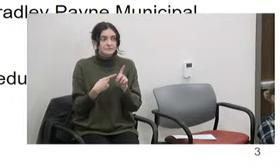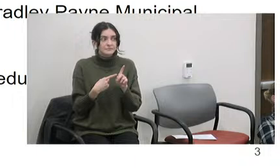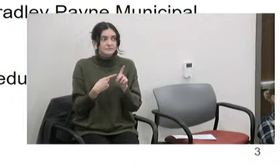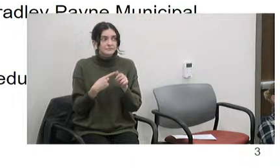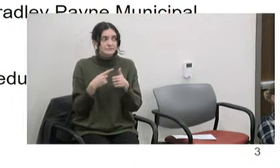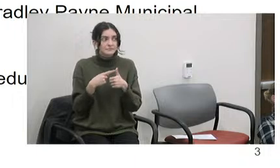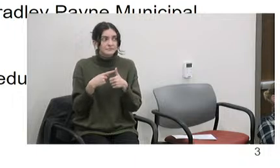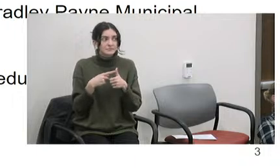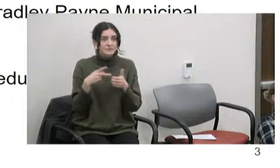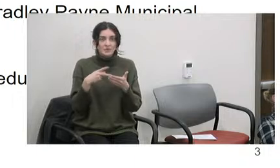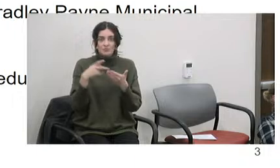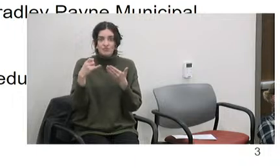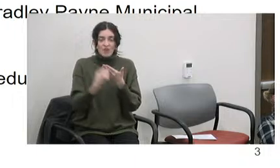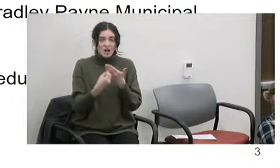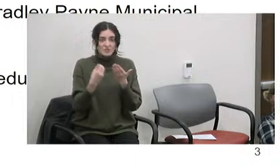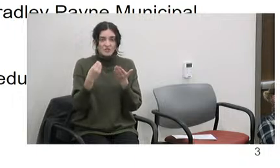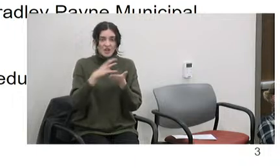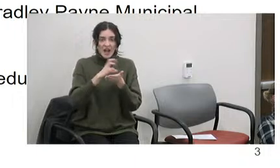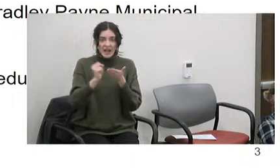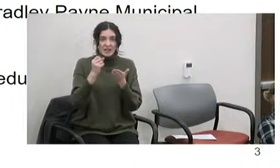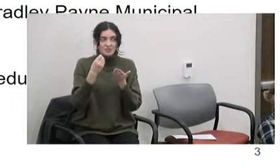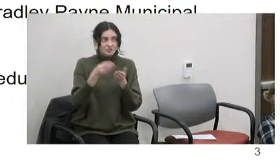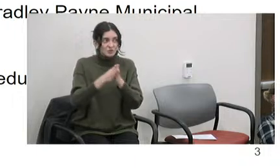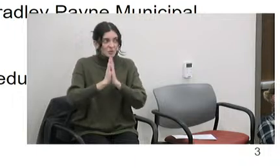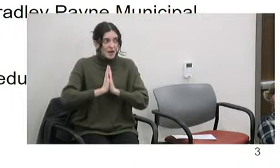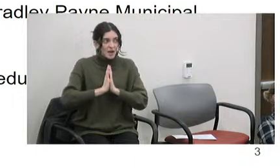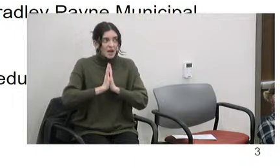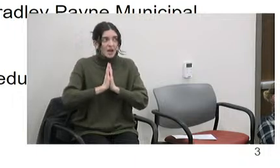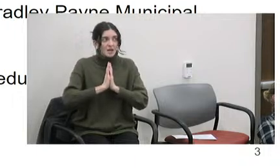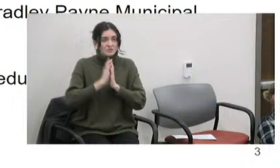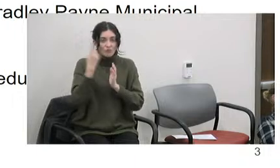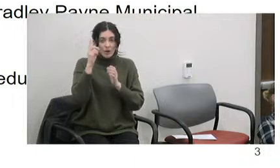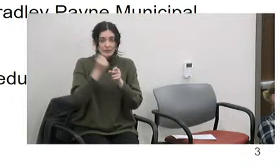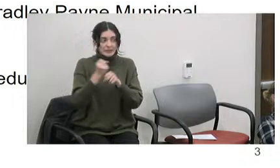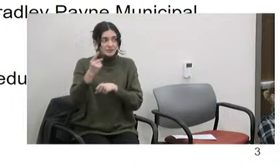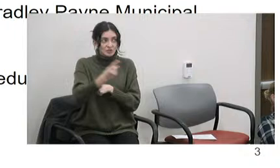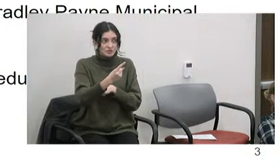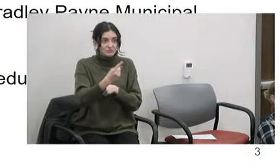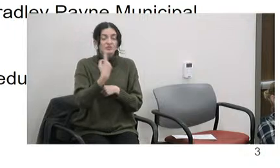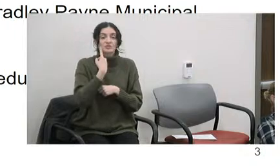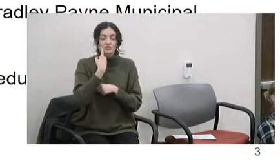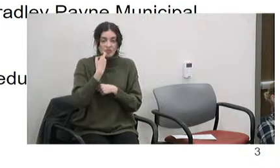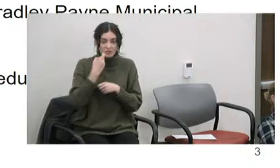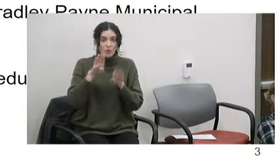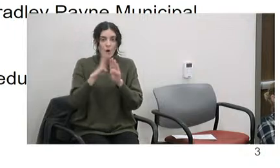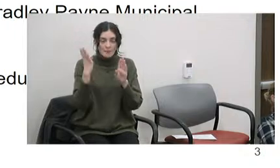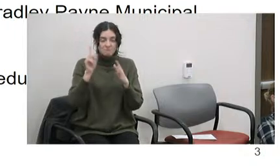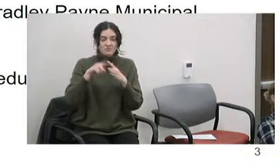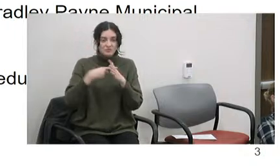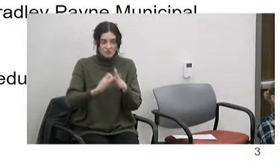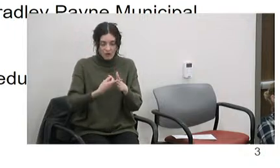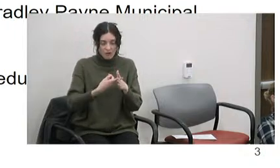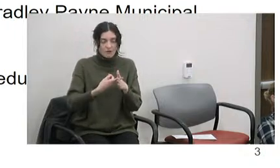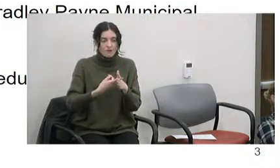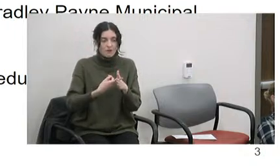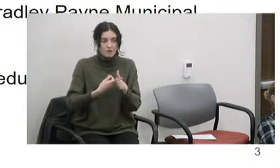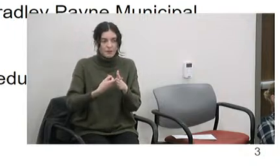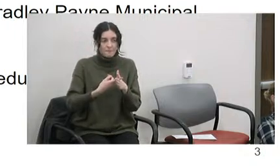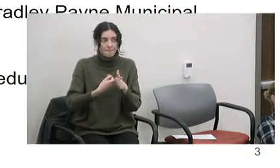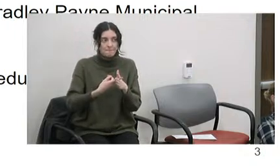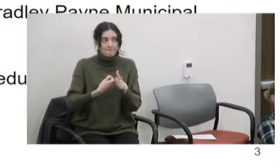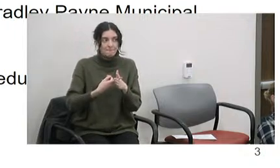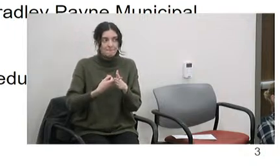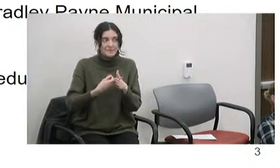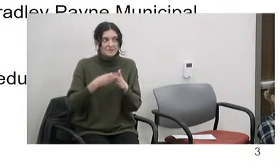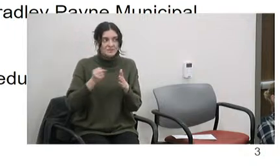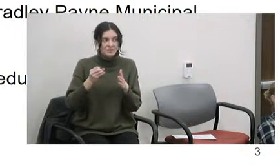project cash requests for our federal grants for fiscal year 24 have started. So those have been completed for all